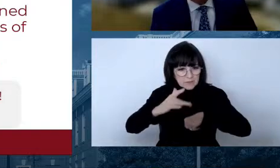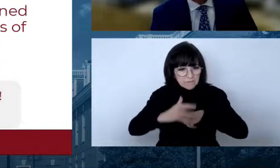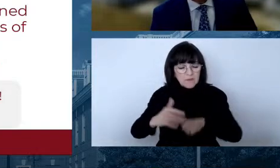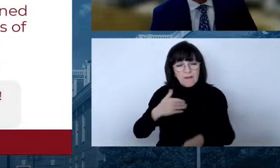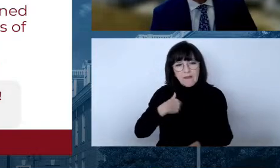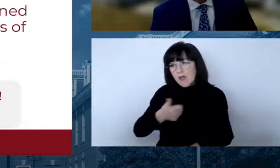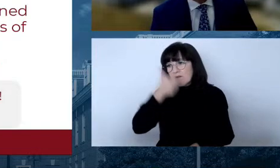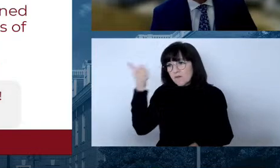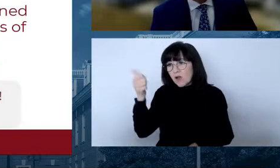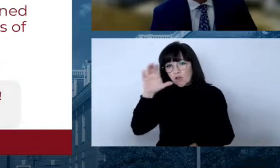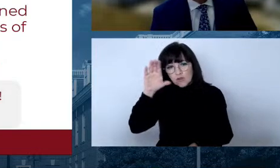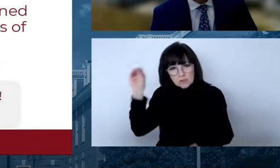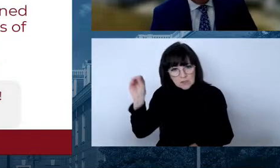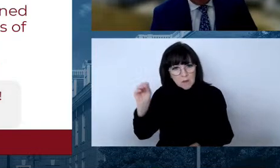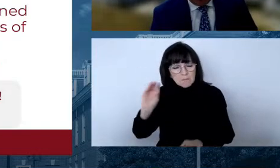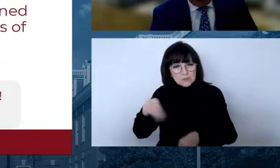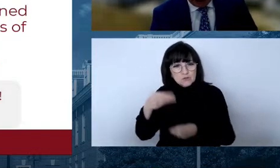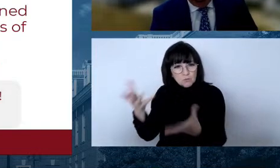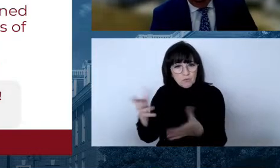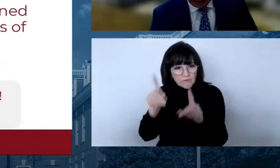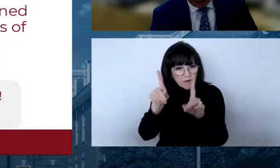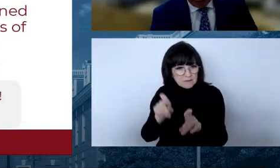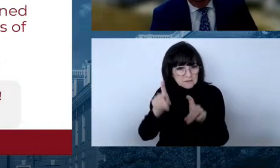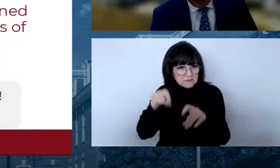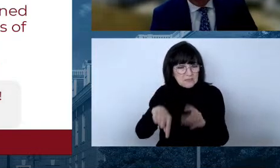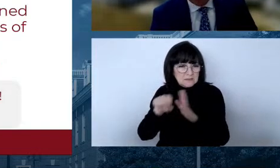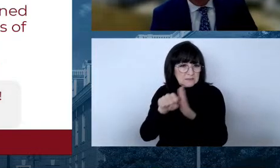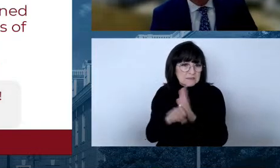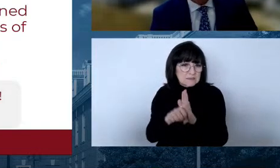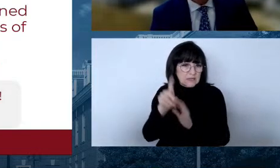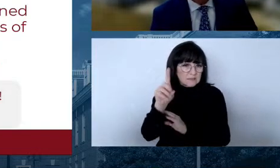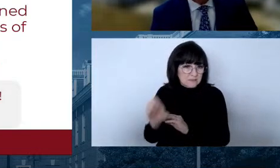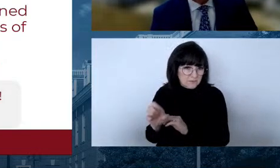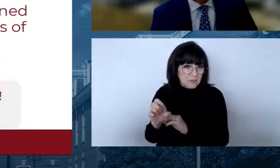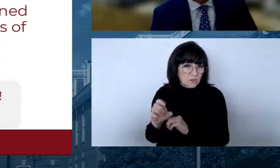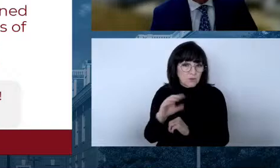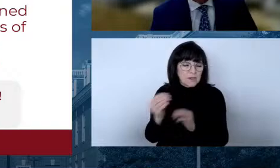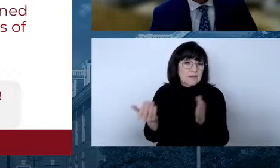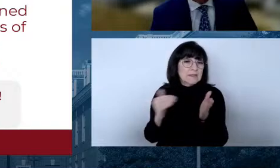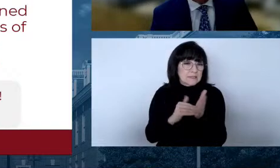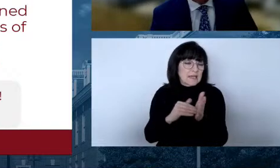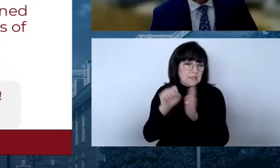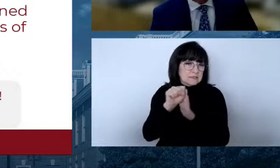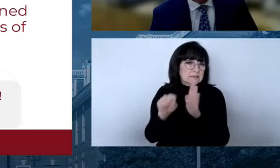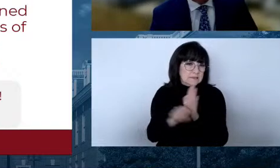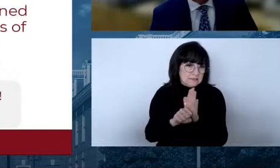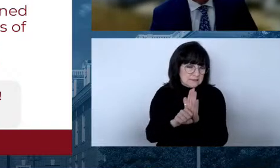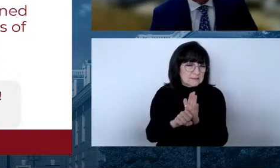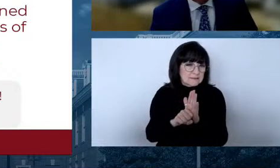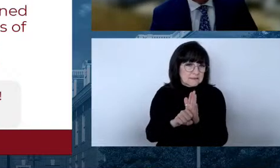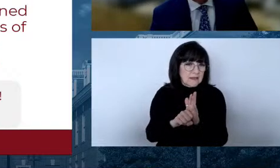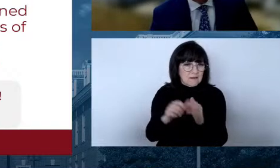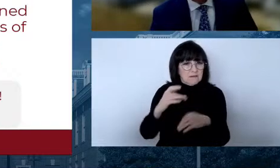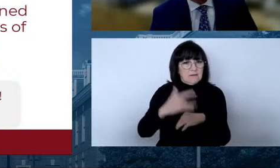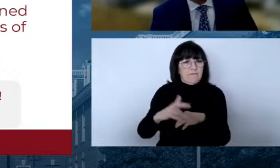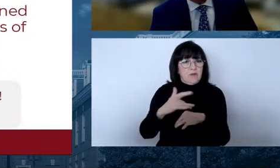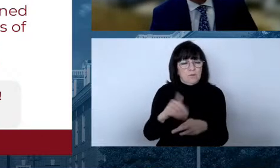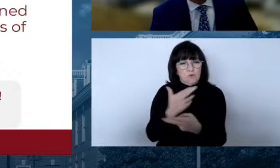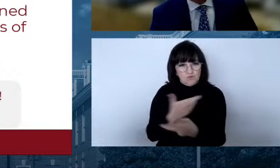provide testing in the state of Delaware, and again, the state resources as well. So